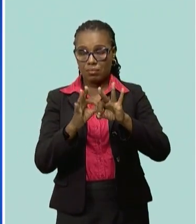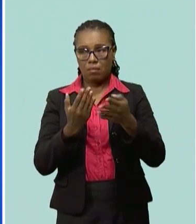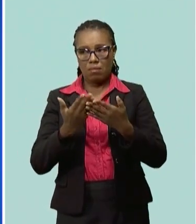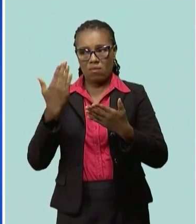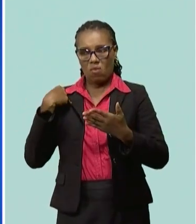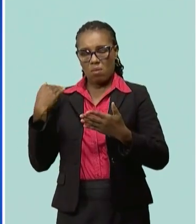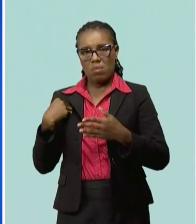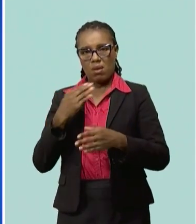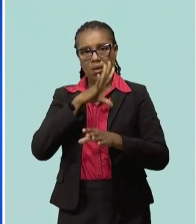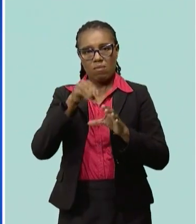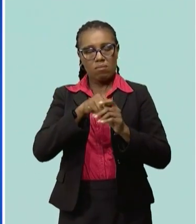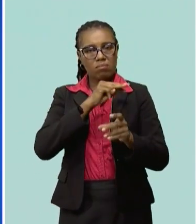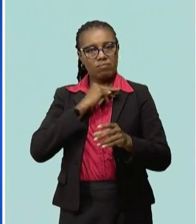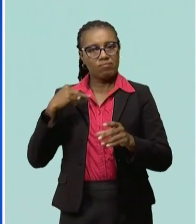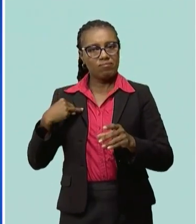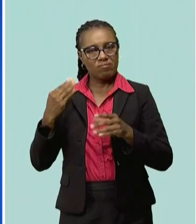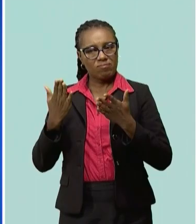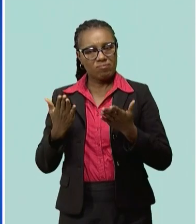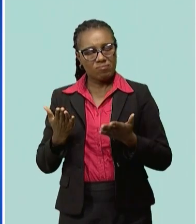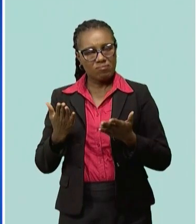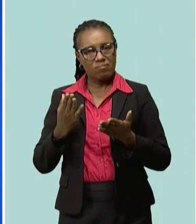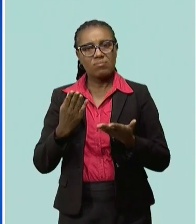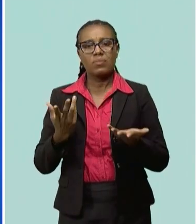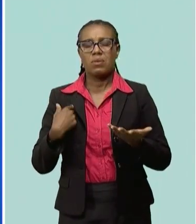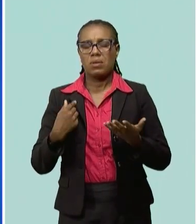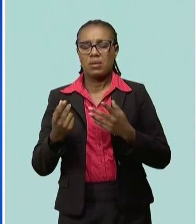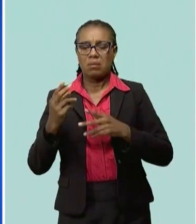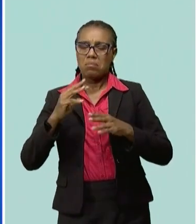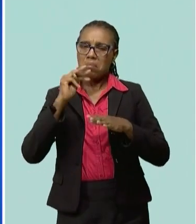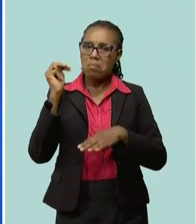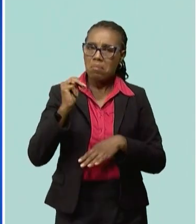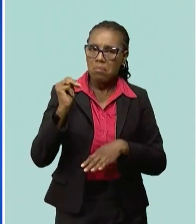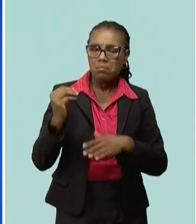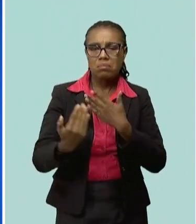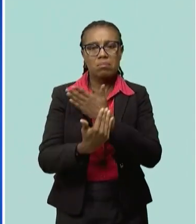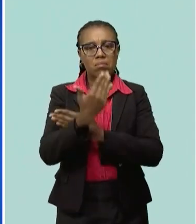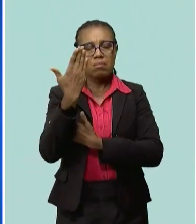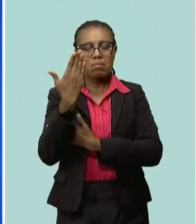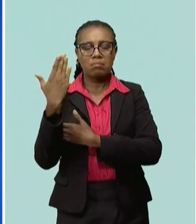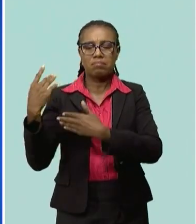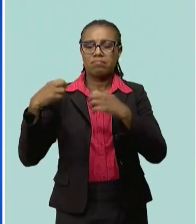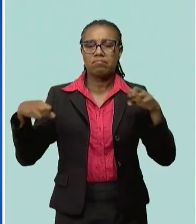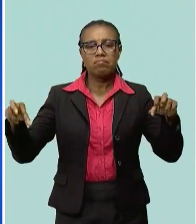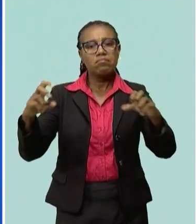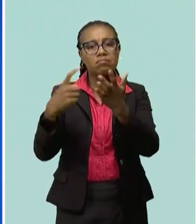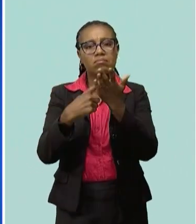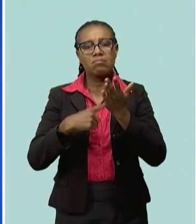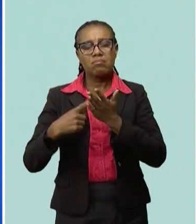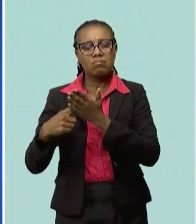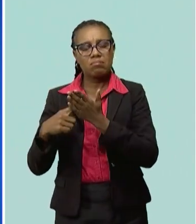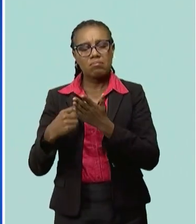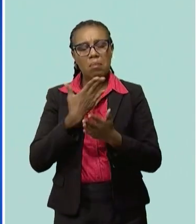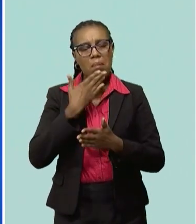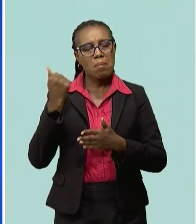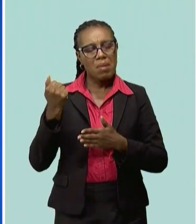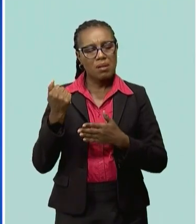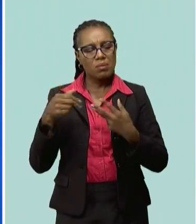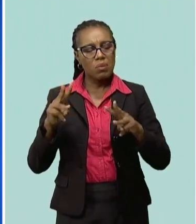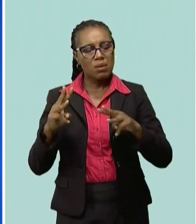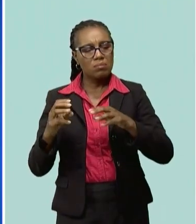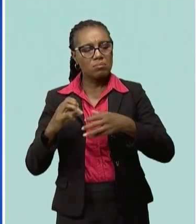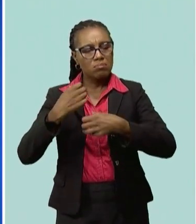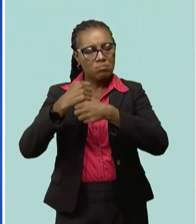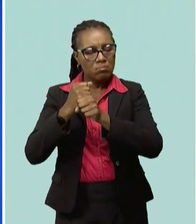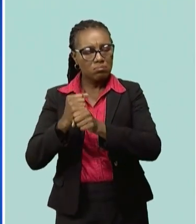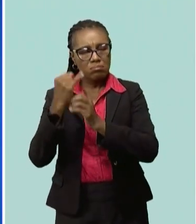ministry. We would have spent many a Monday morning discussing the best possible design for a bridge like